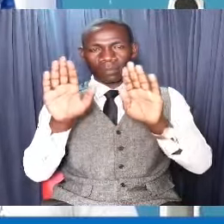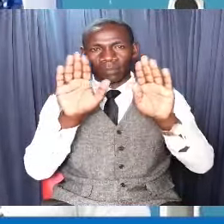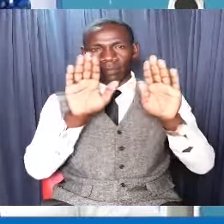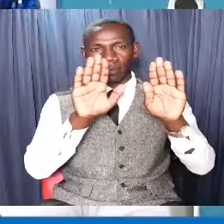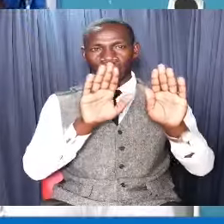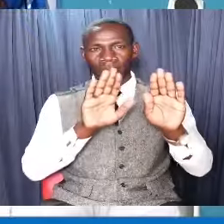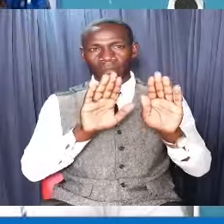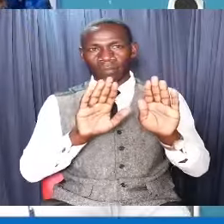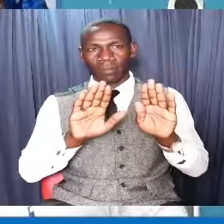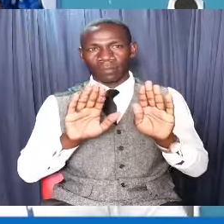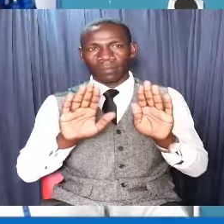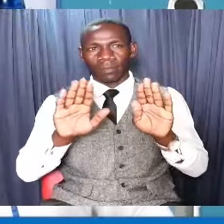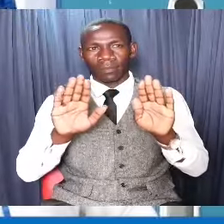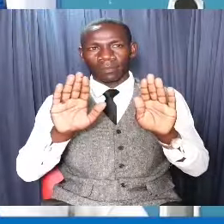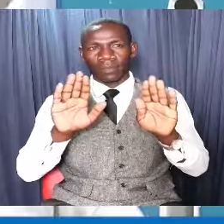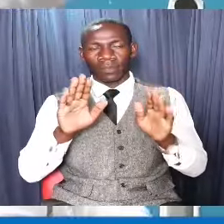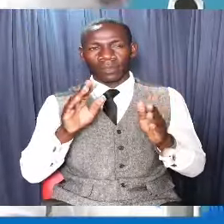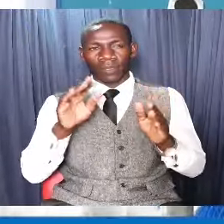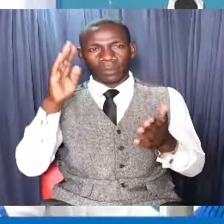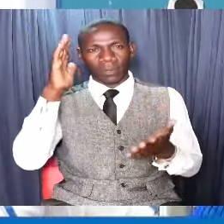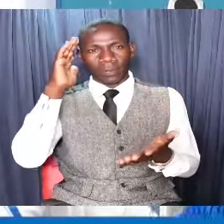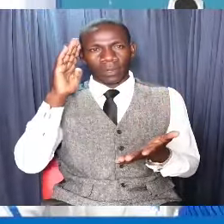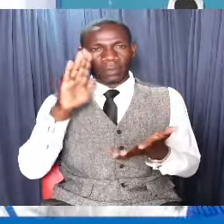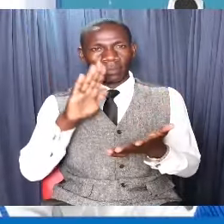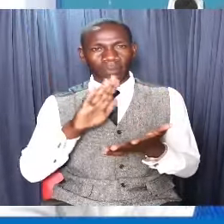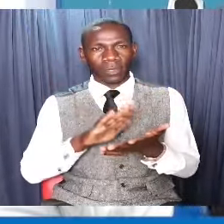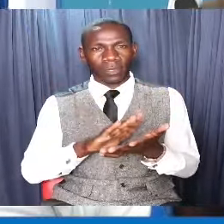Mungu. Yesu kimwamini fadhili zake.